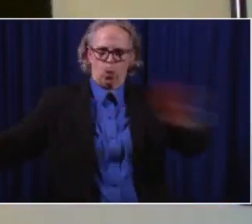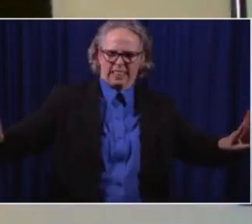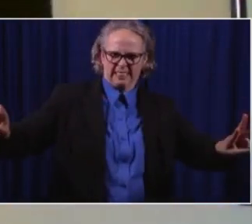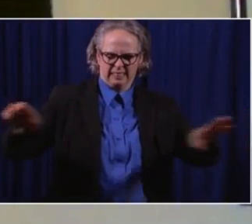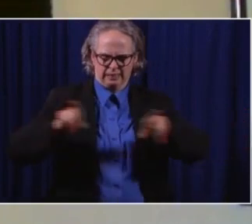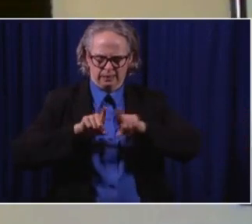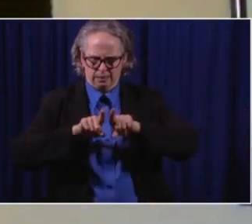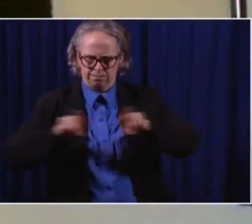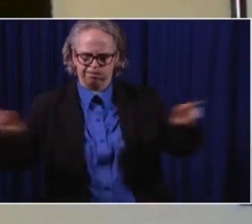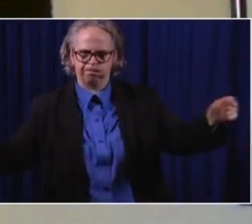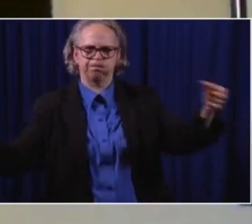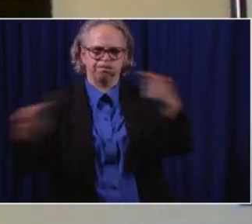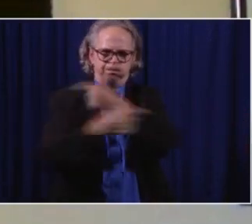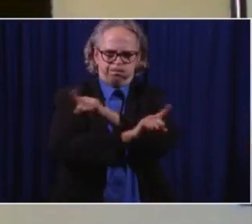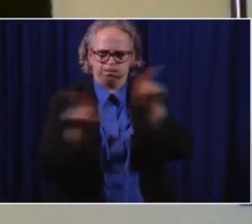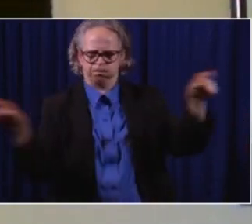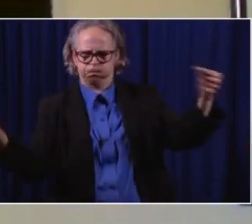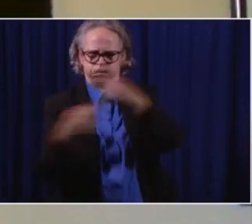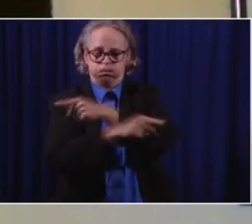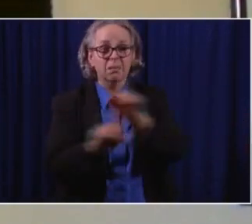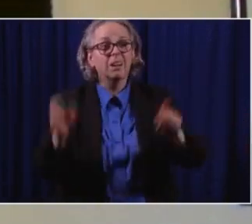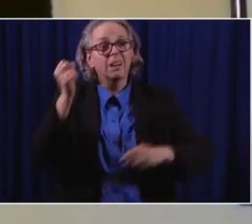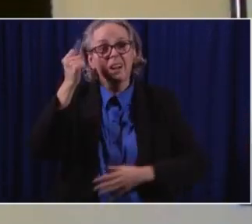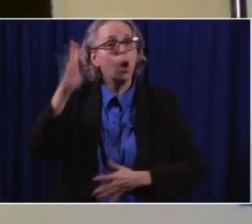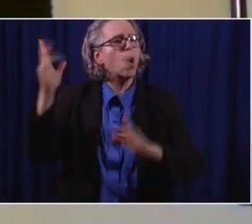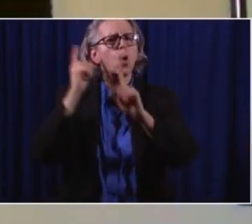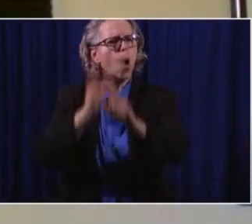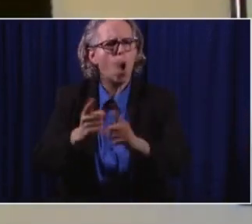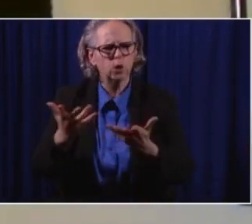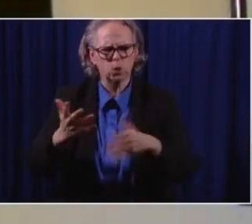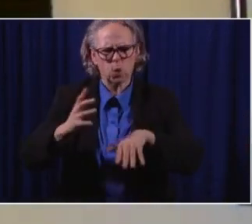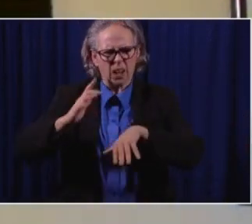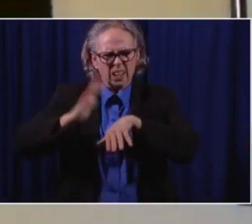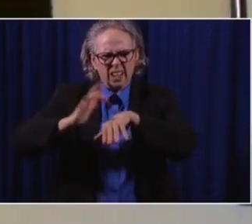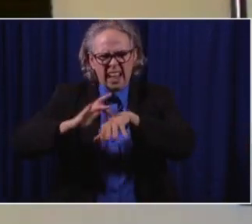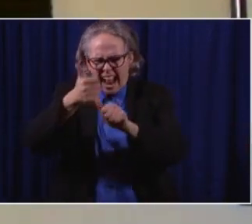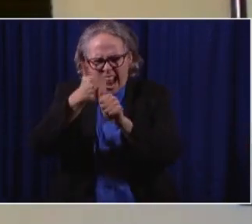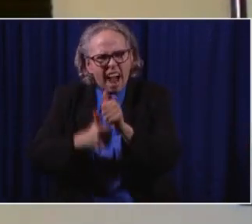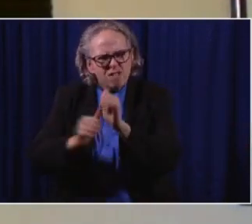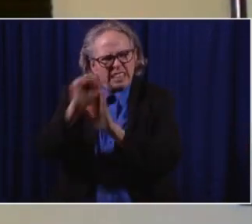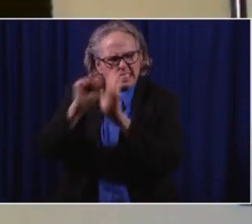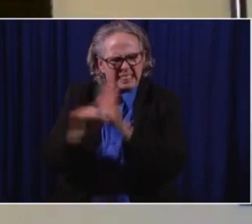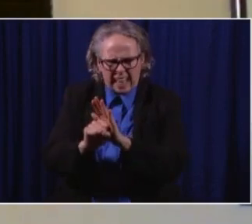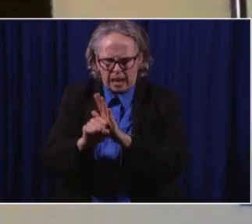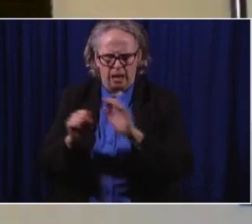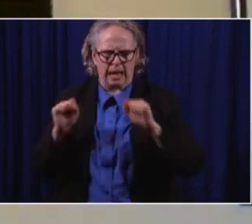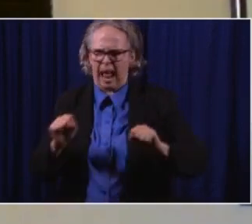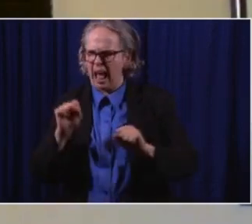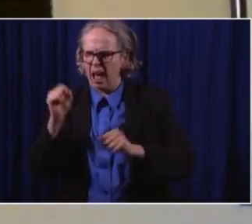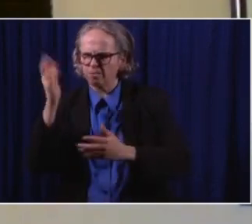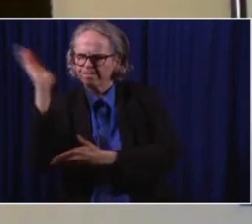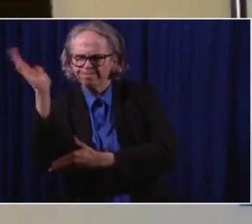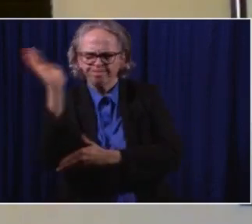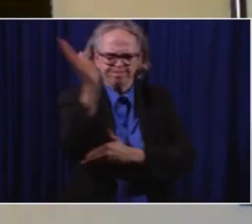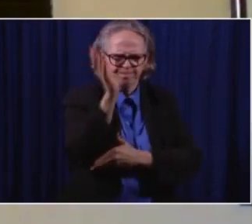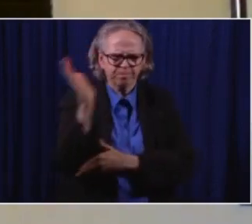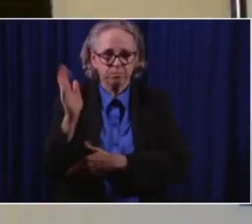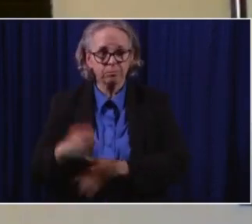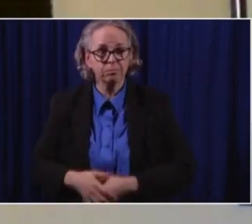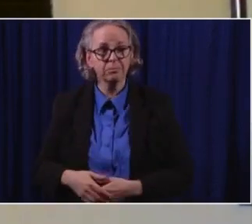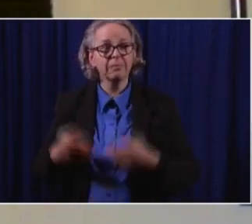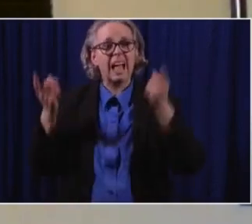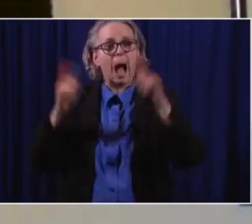forth. Their goal was to hit every state they possibly could. And Wright State has a really